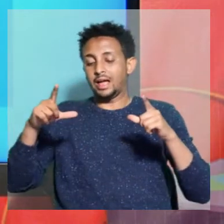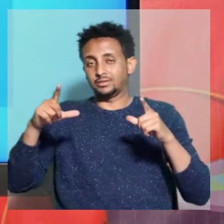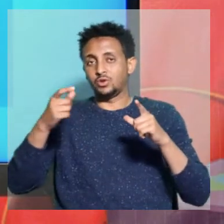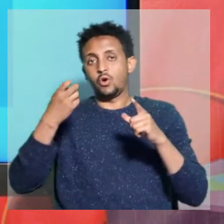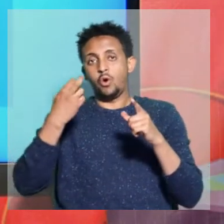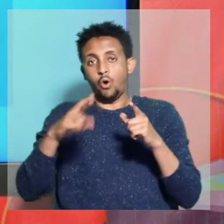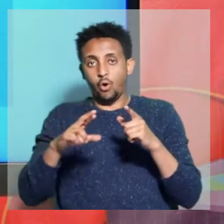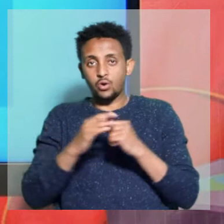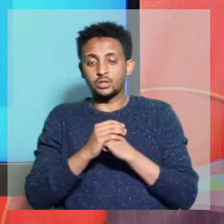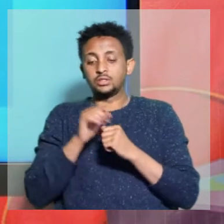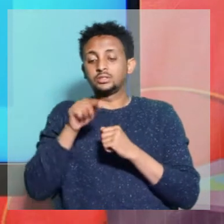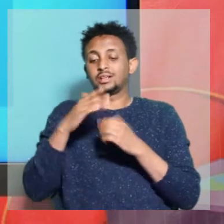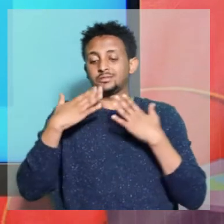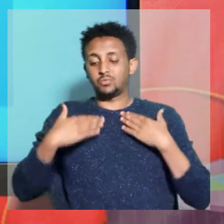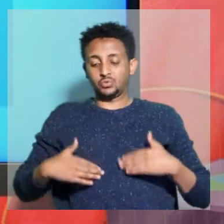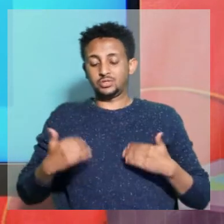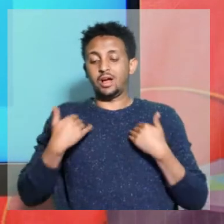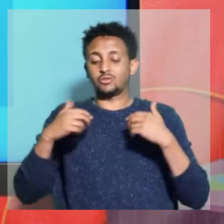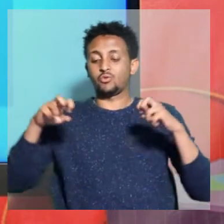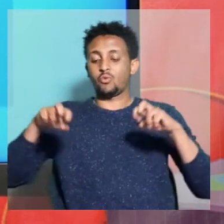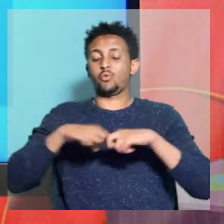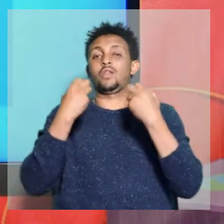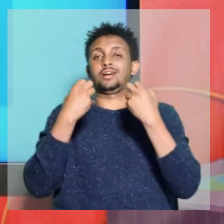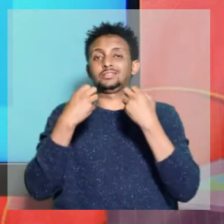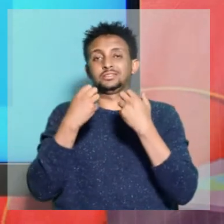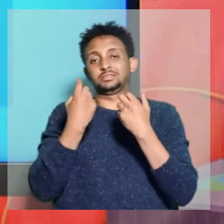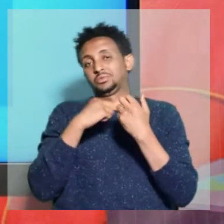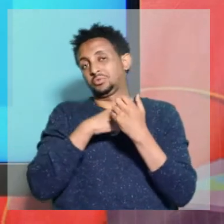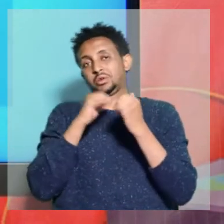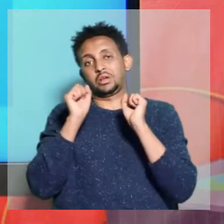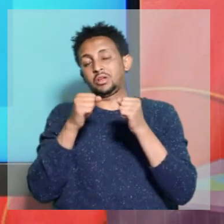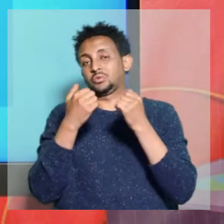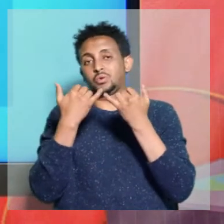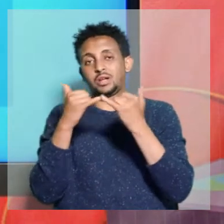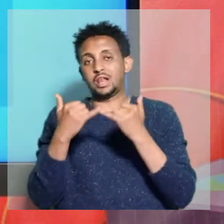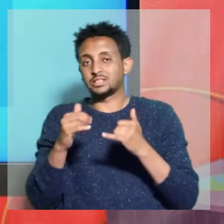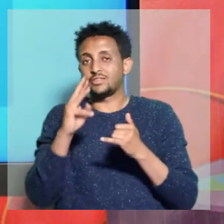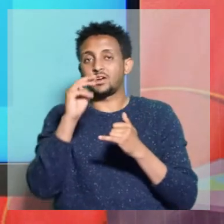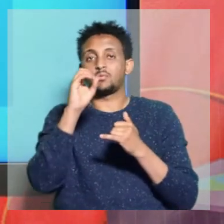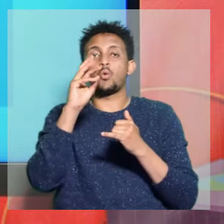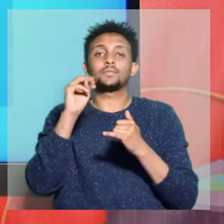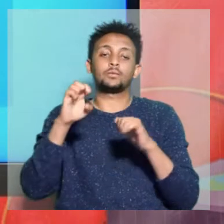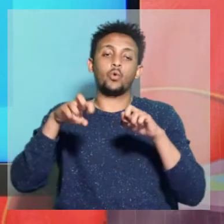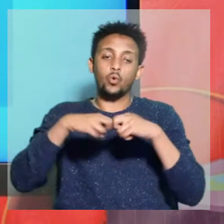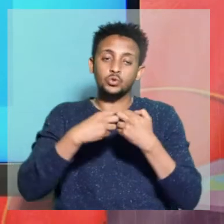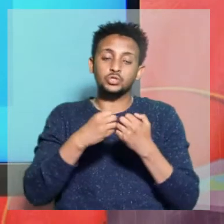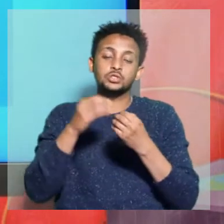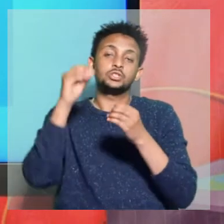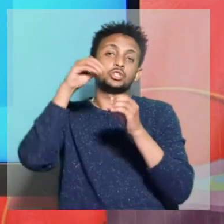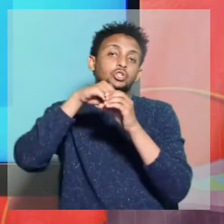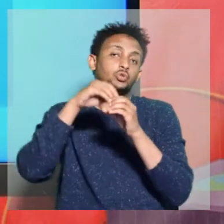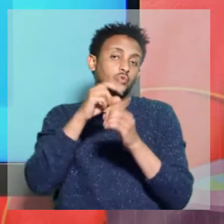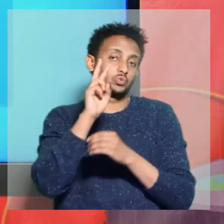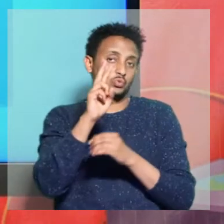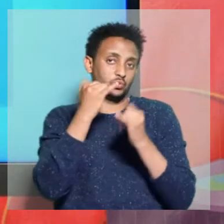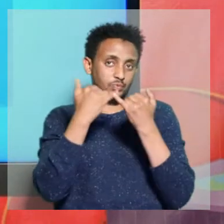where those bodies are colliding, it's possible to classify momentum or collision into